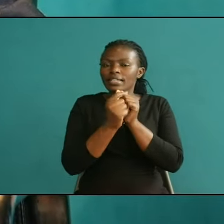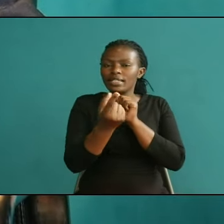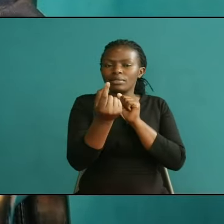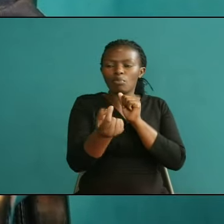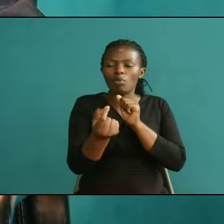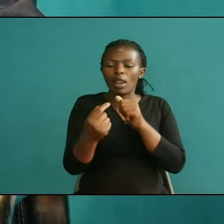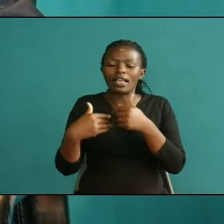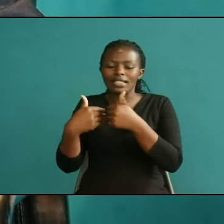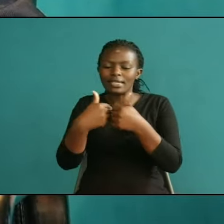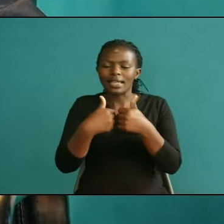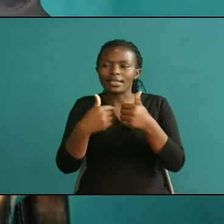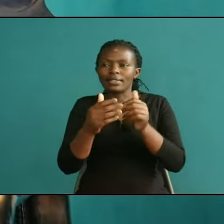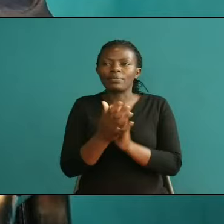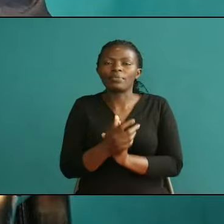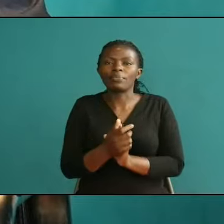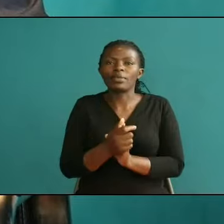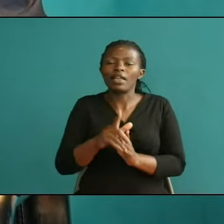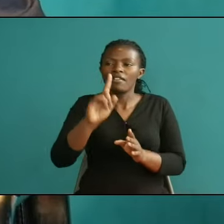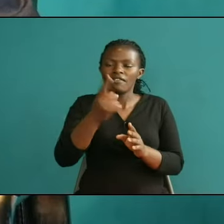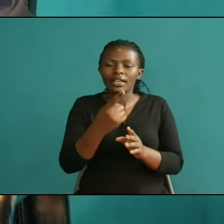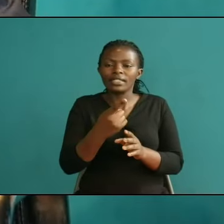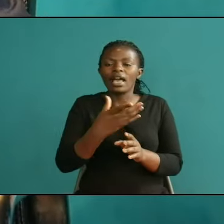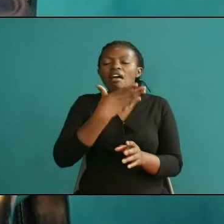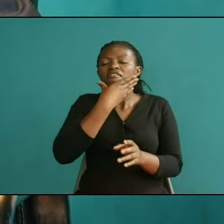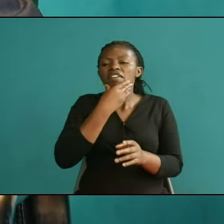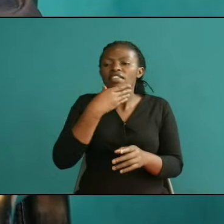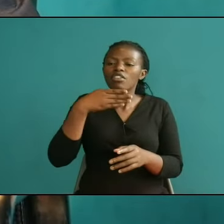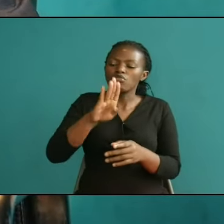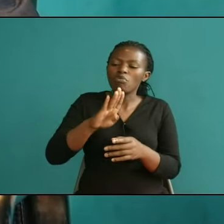least challenging. Yeah. So first, your father loses his